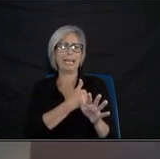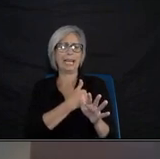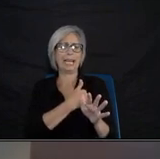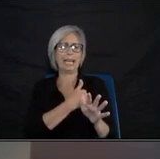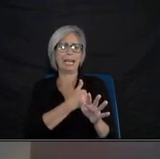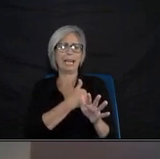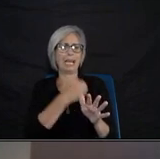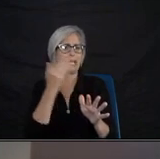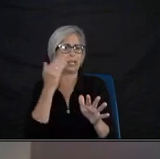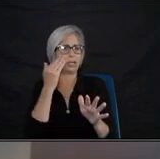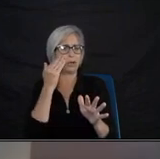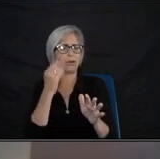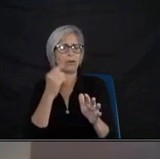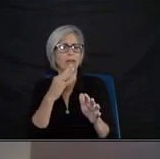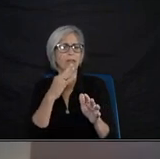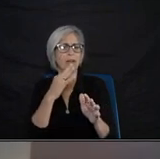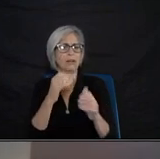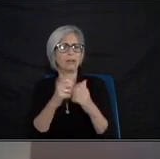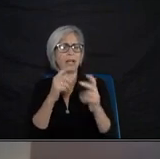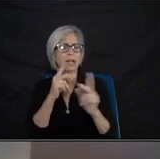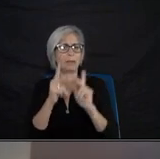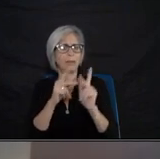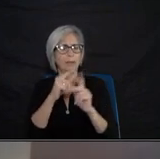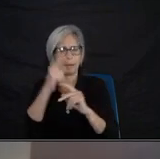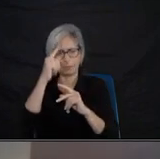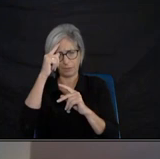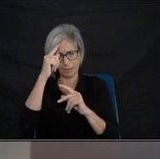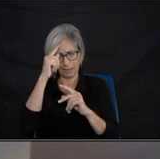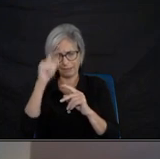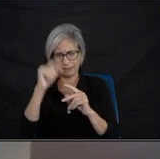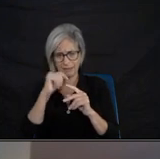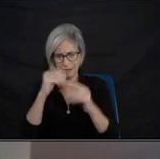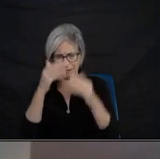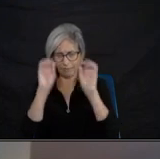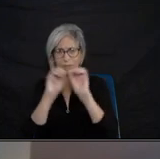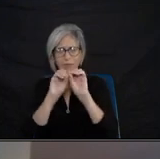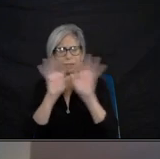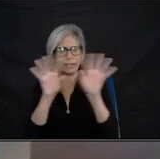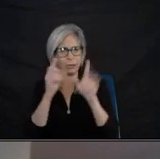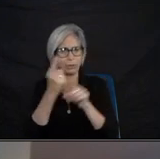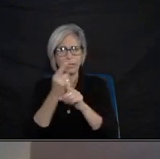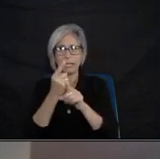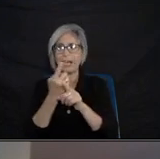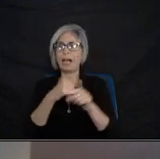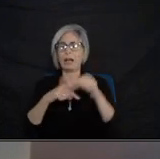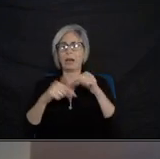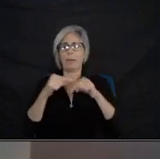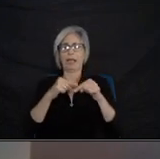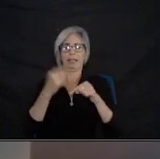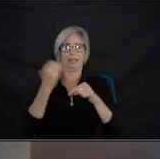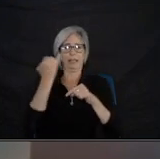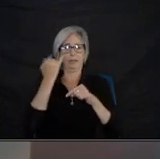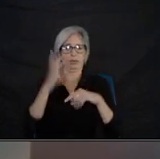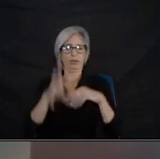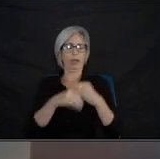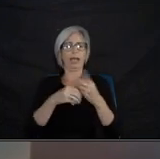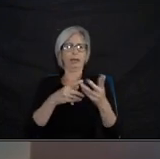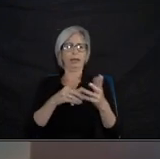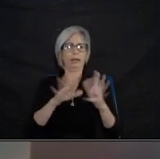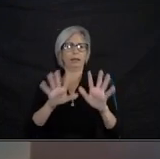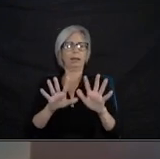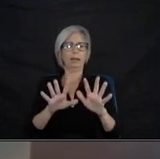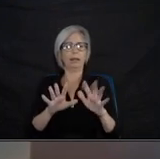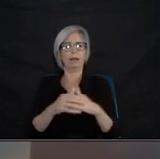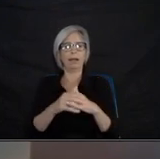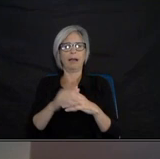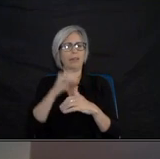I know I spoke to a lot of people. My brain is not in the right place right now. I'll be happy to come back to you if you like. Yeah, but